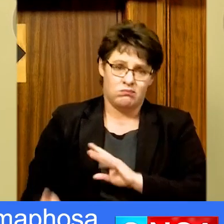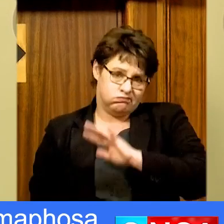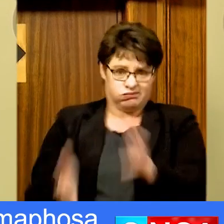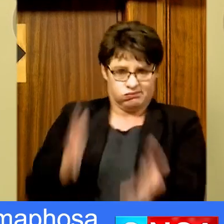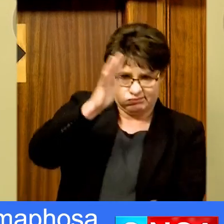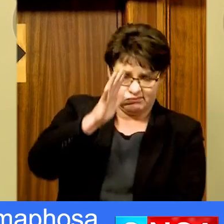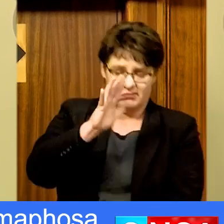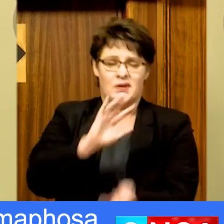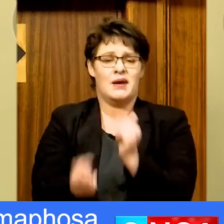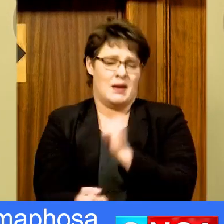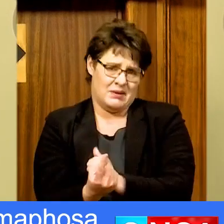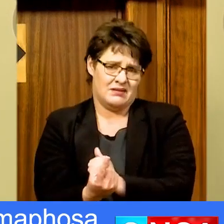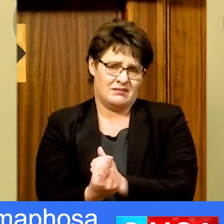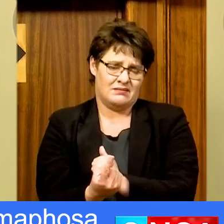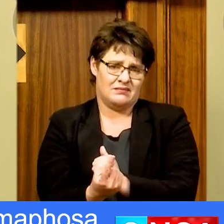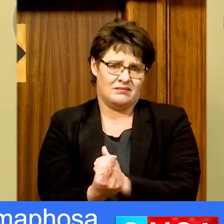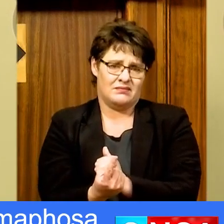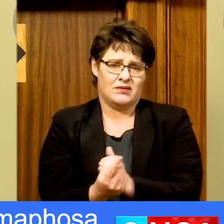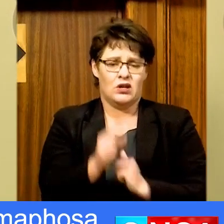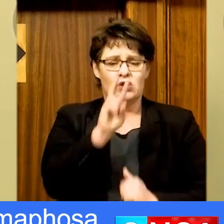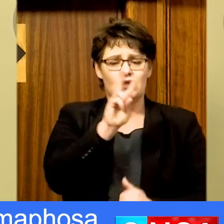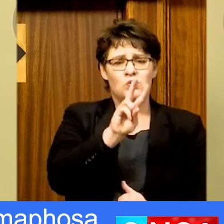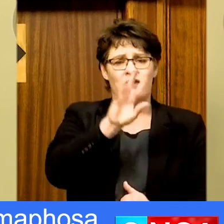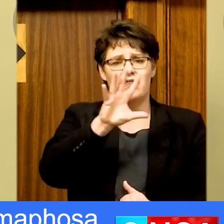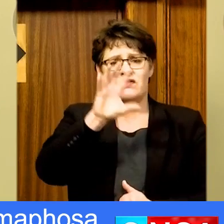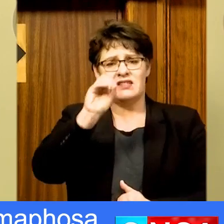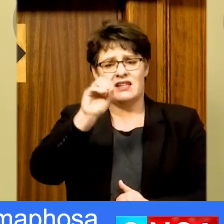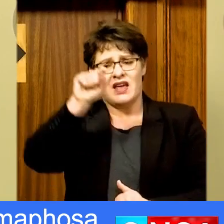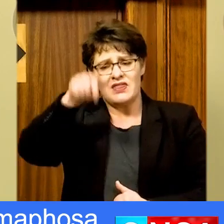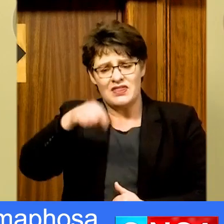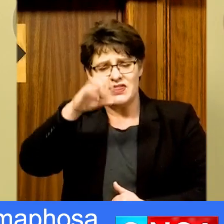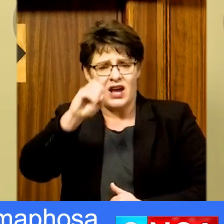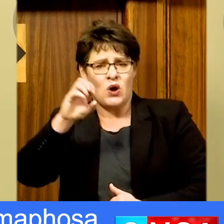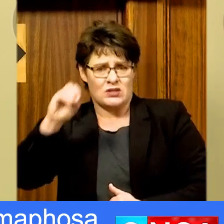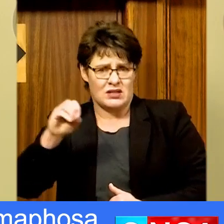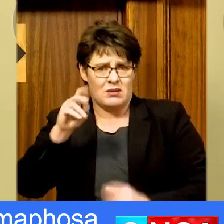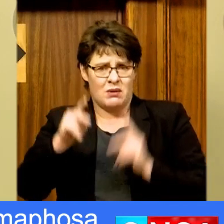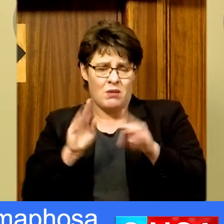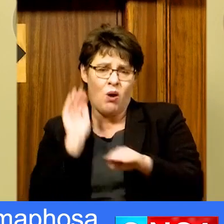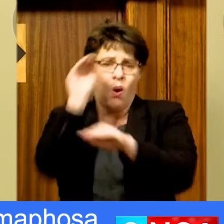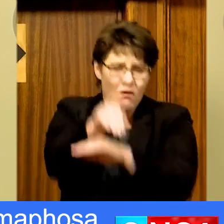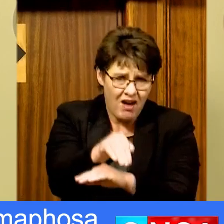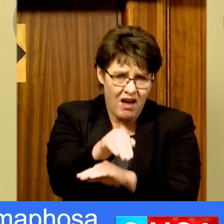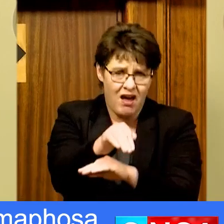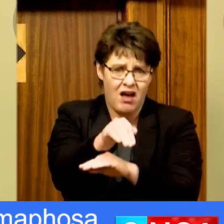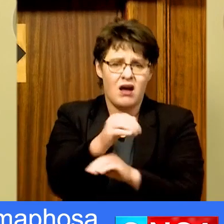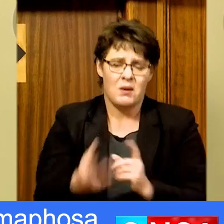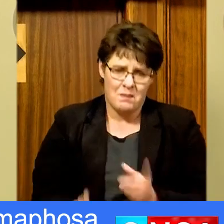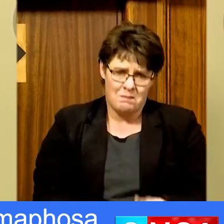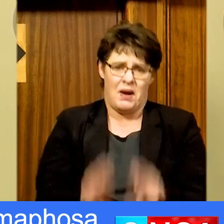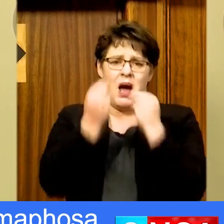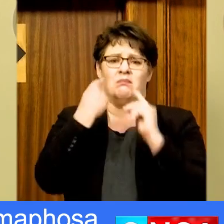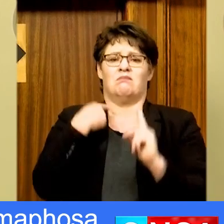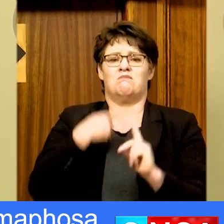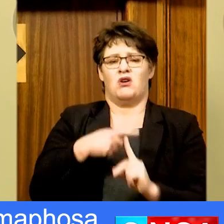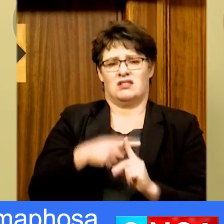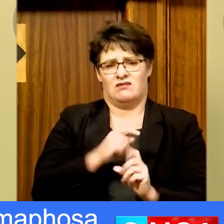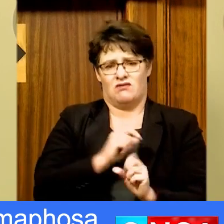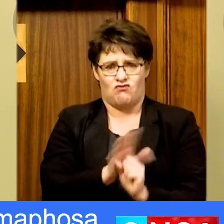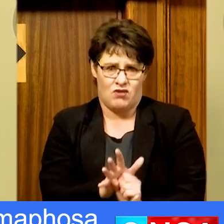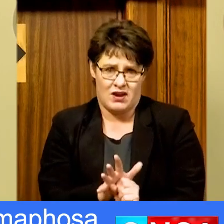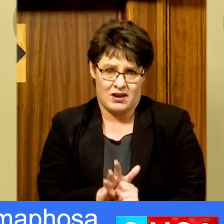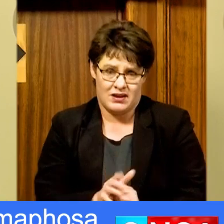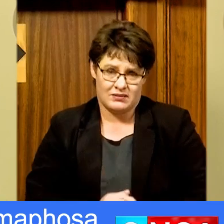More than 250,000 South Africans have been infected with coronavirus, and we know